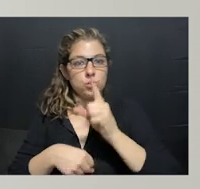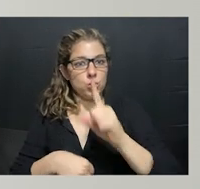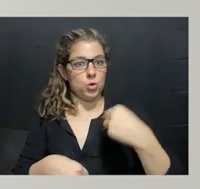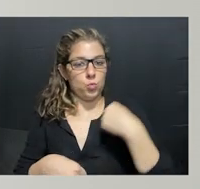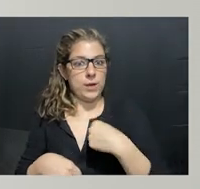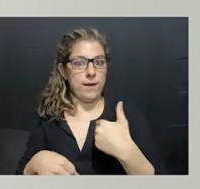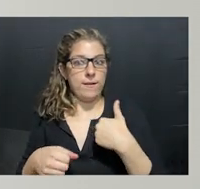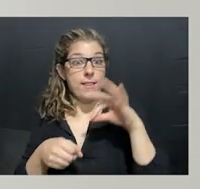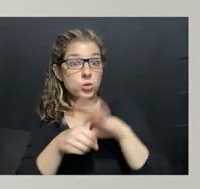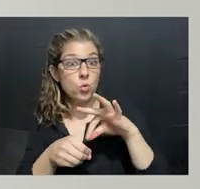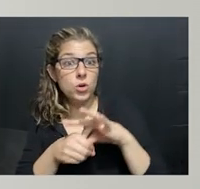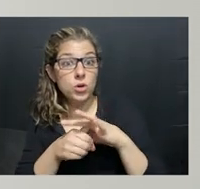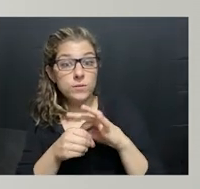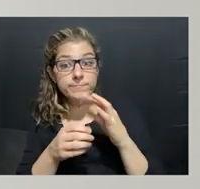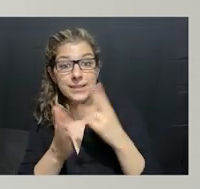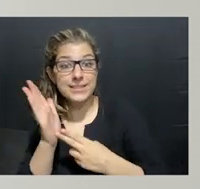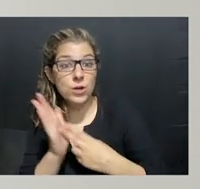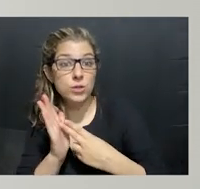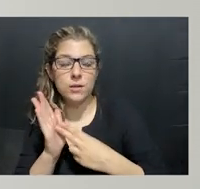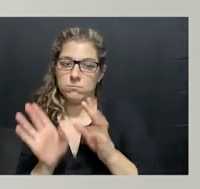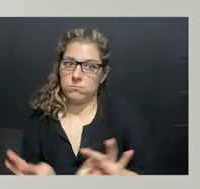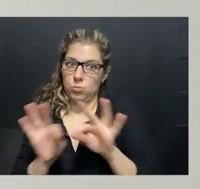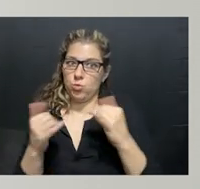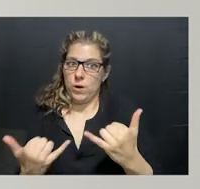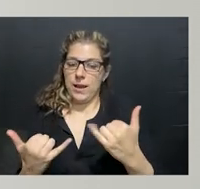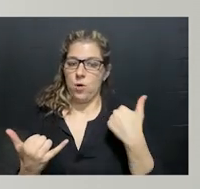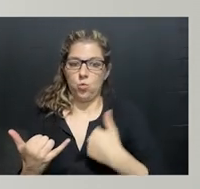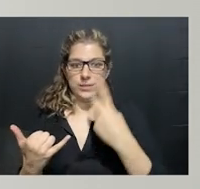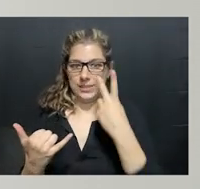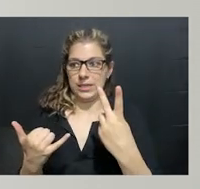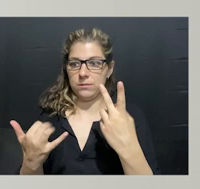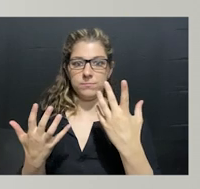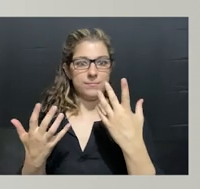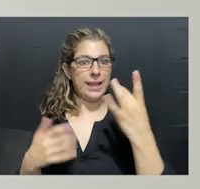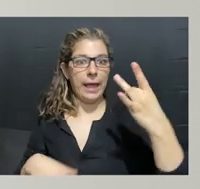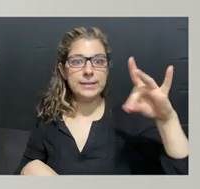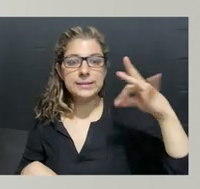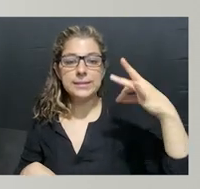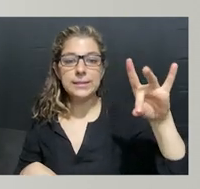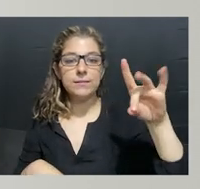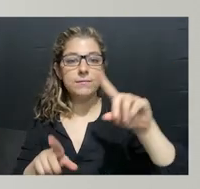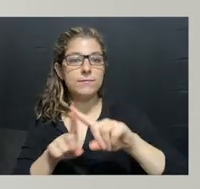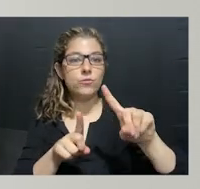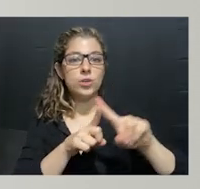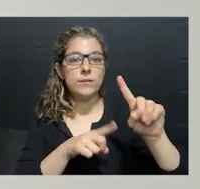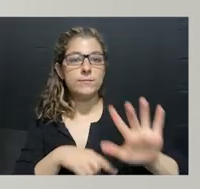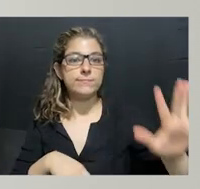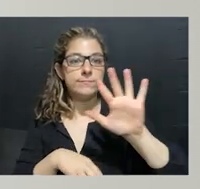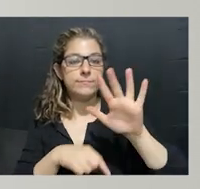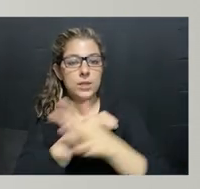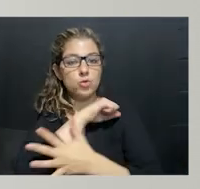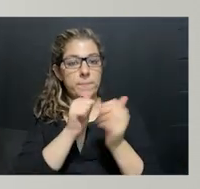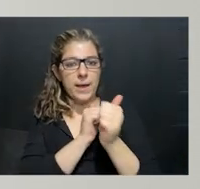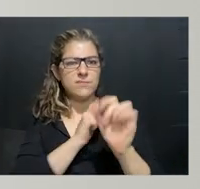have electoral integrity, which is really critical at a moment when we're seeing, at this point, 18 legislatures in this country